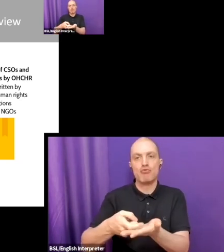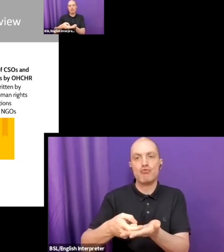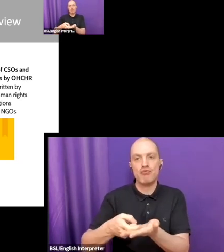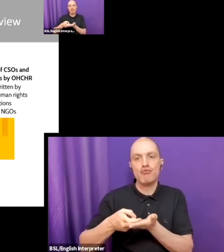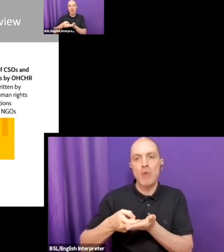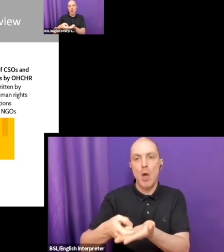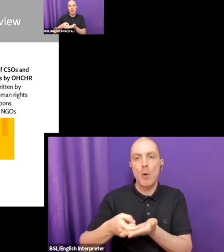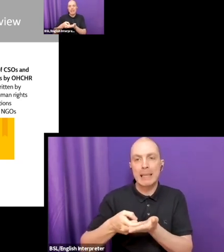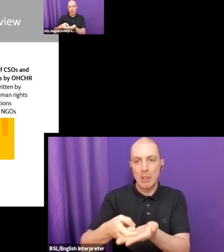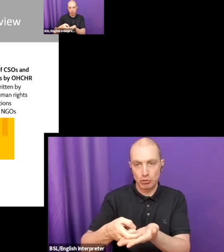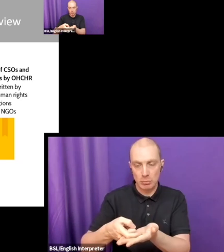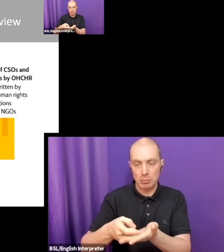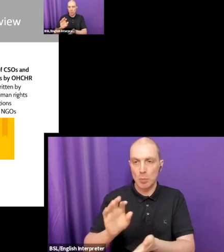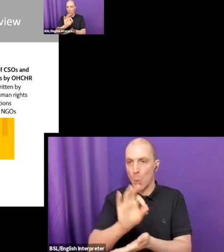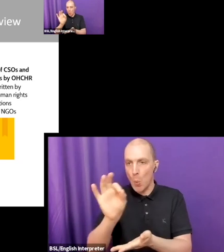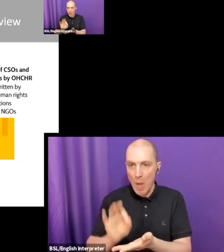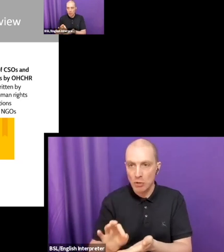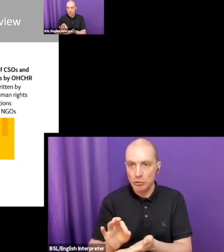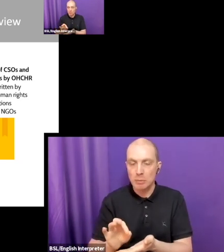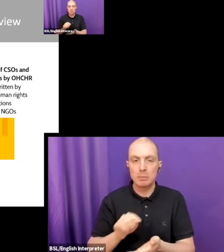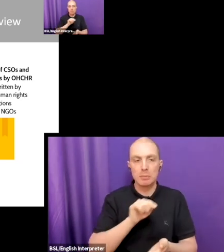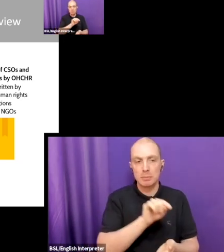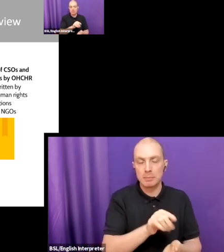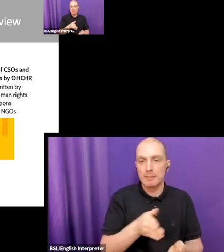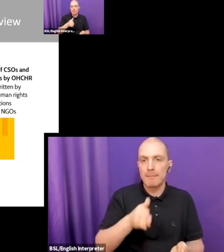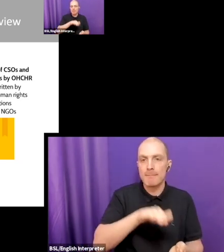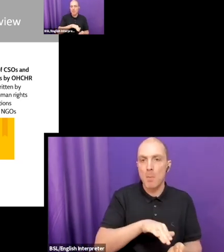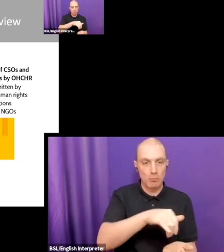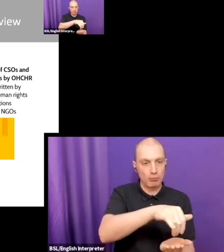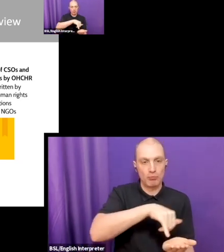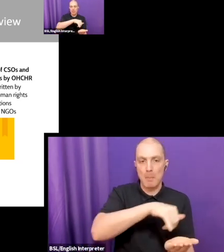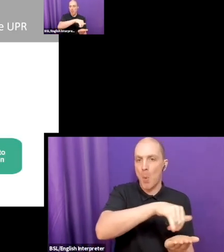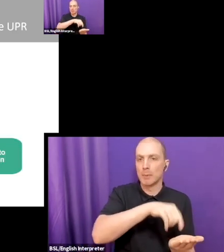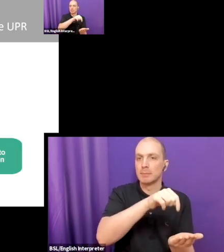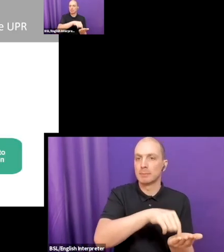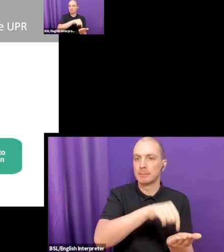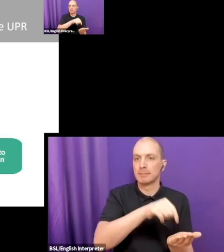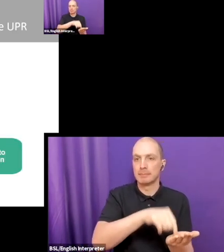be extracted by the reports that have been submitted in advance.